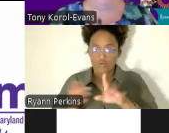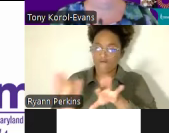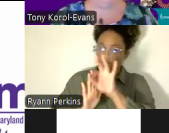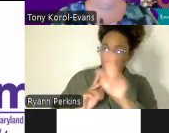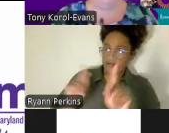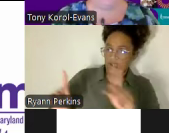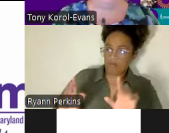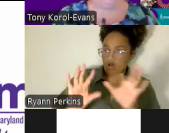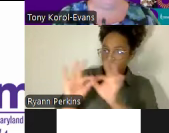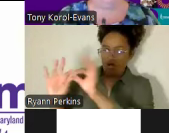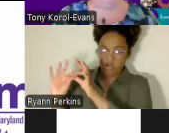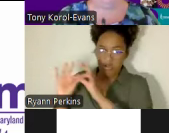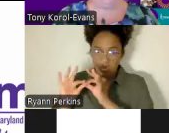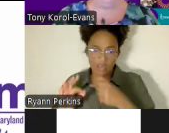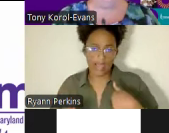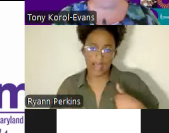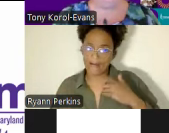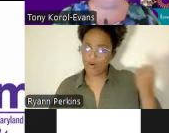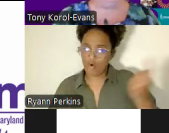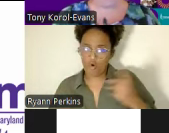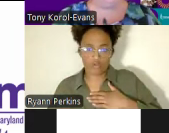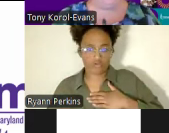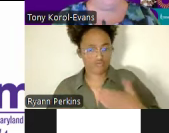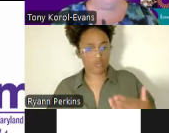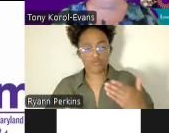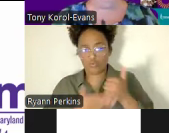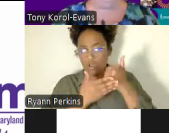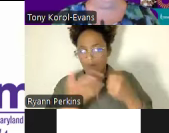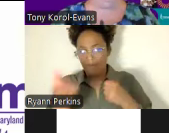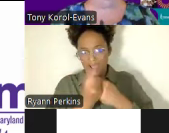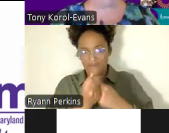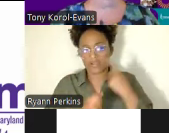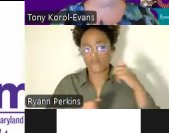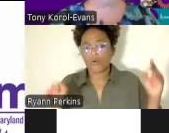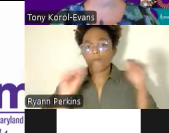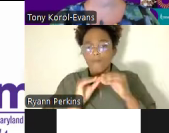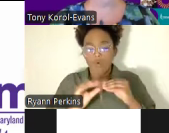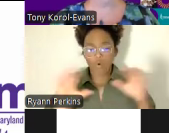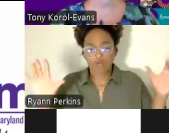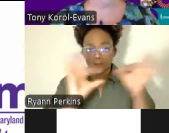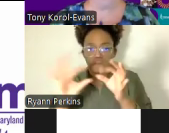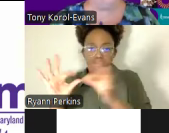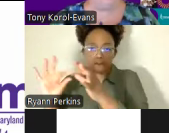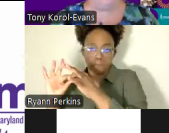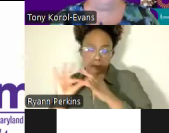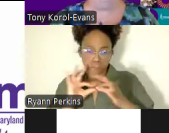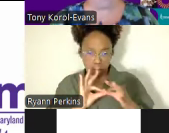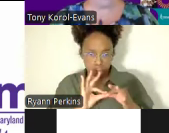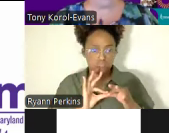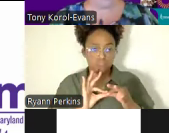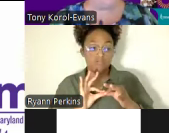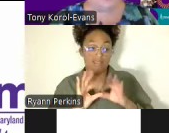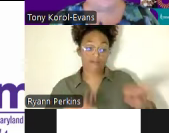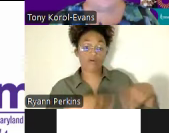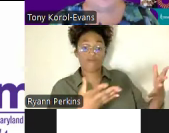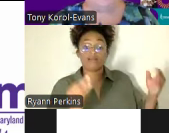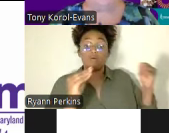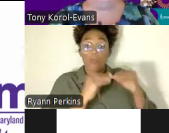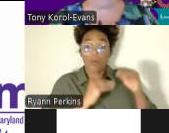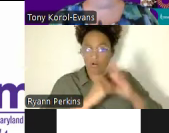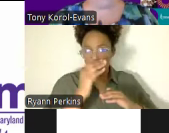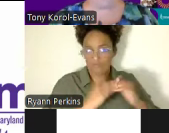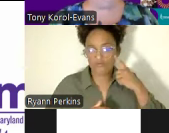always willing to help advocate for it, because anything we can do to make a survivor feel more at home, more